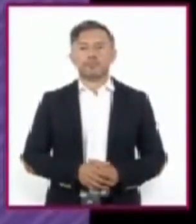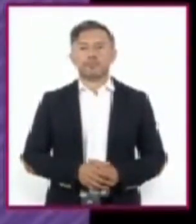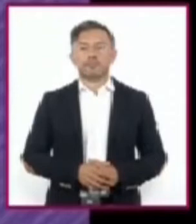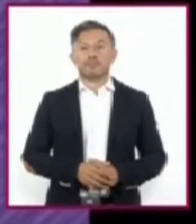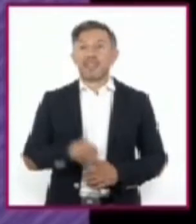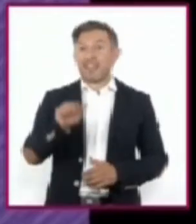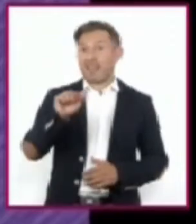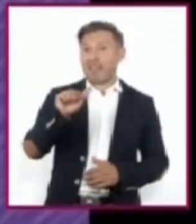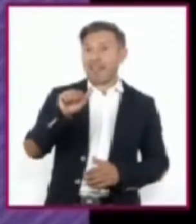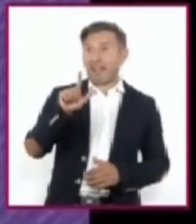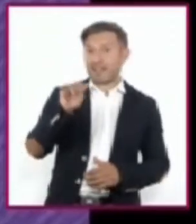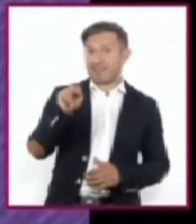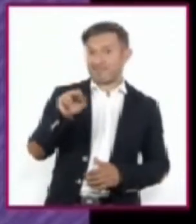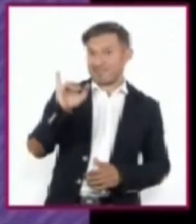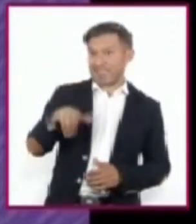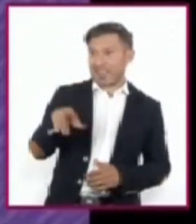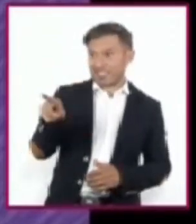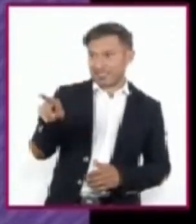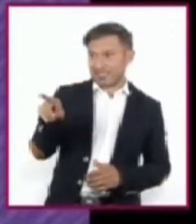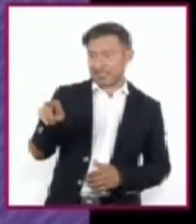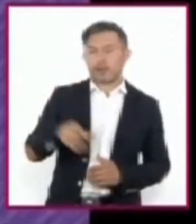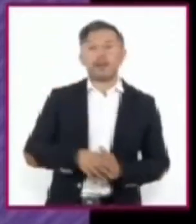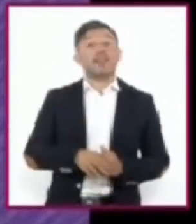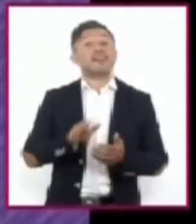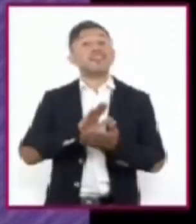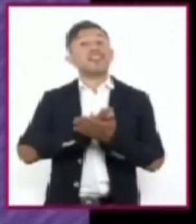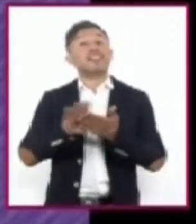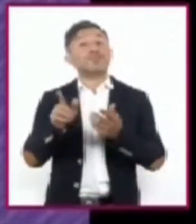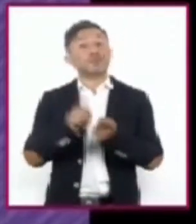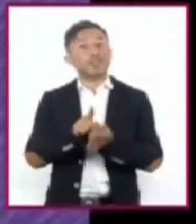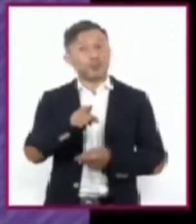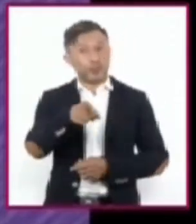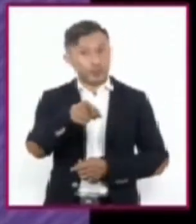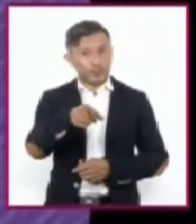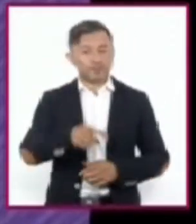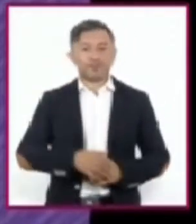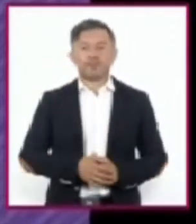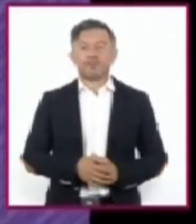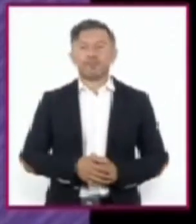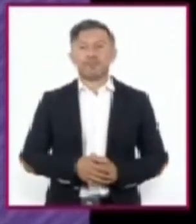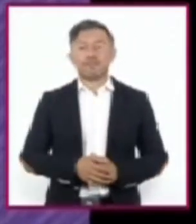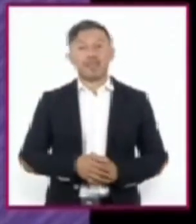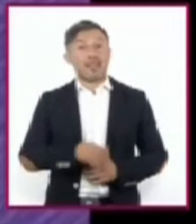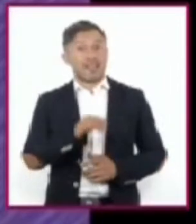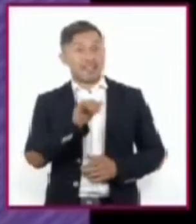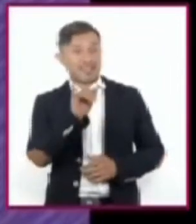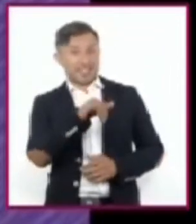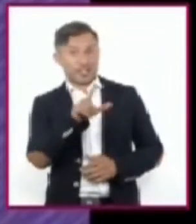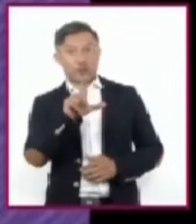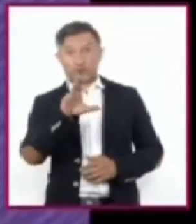This is Alan. Nice to meet you. This is Lucia.